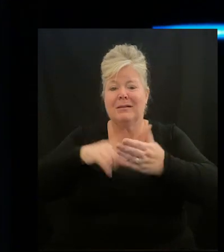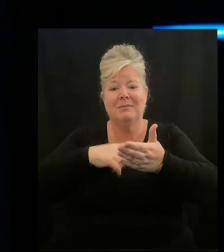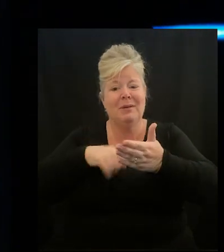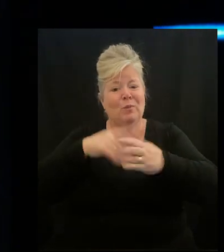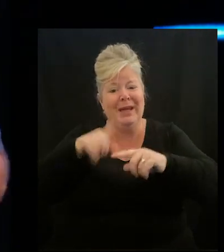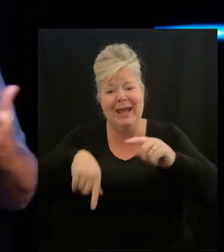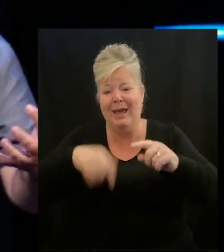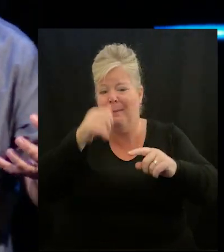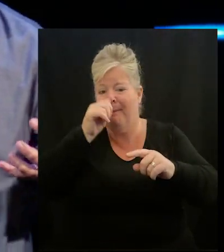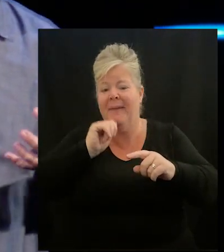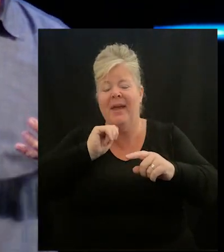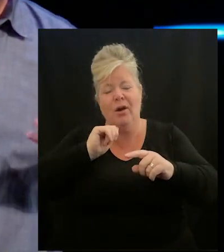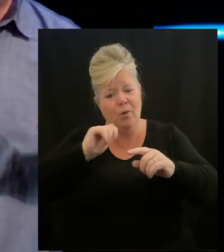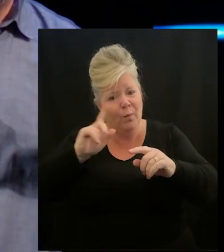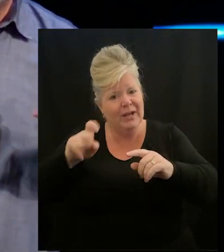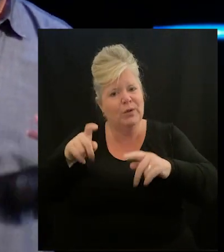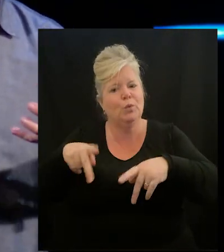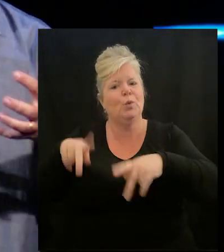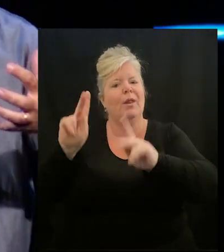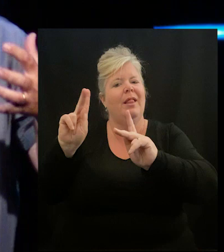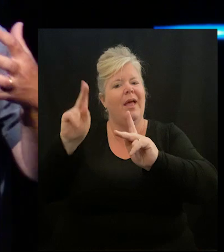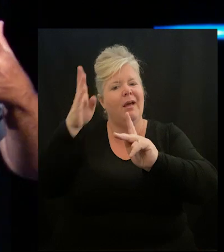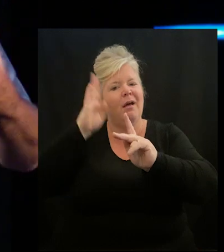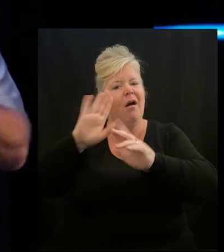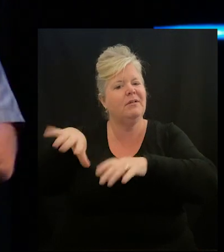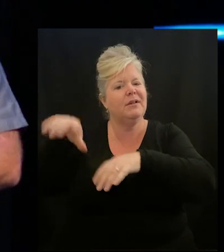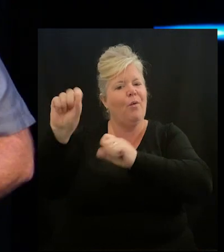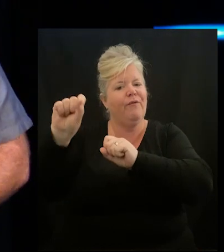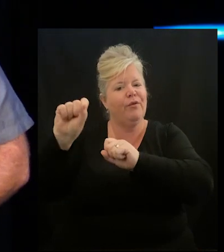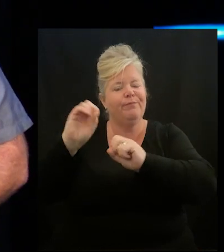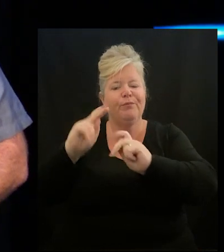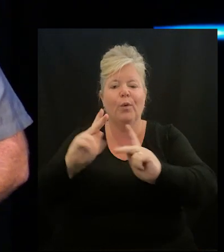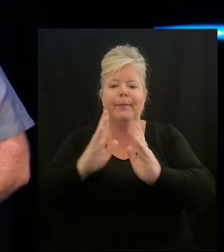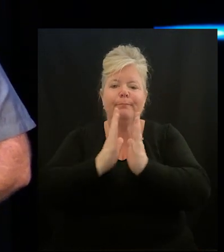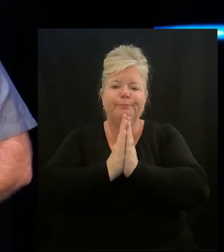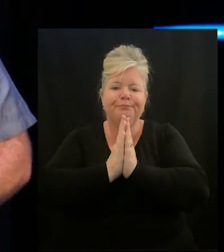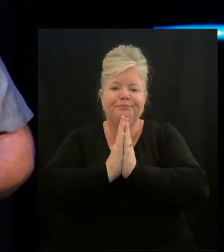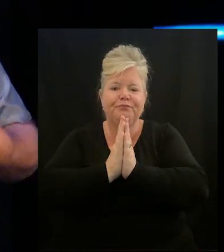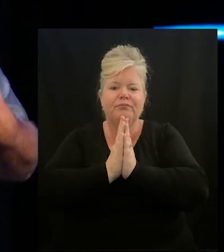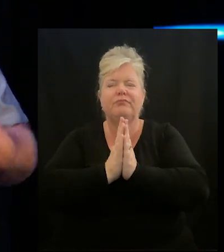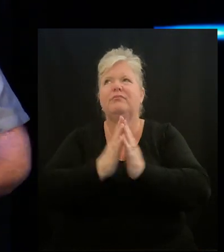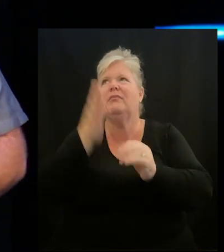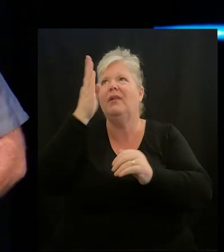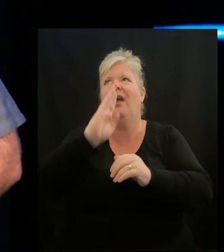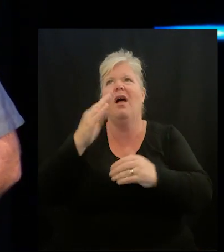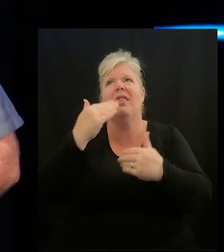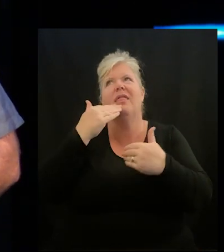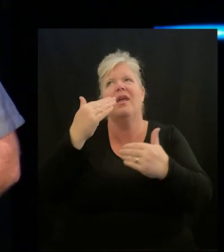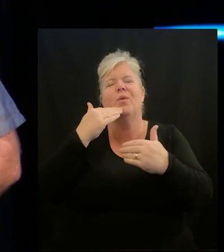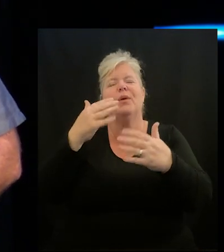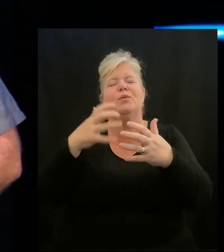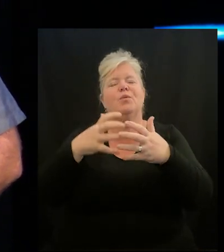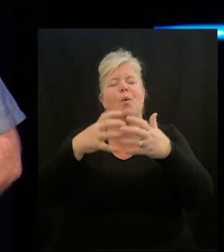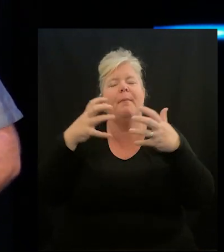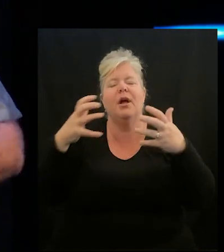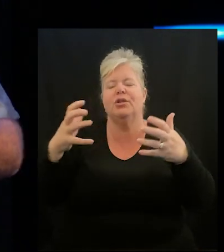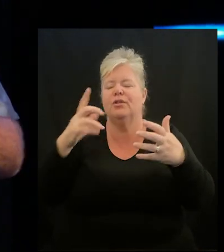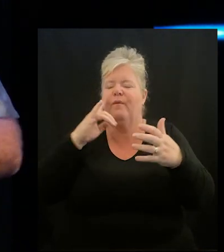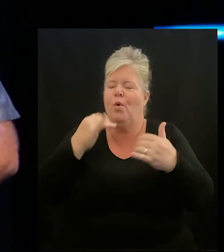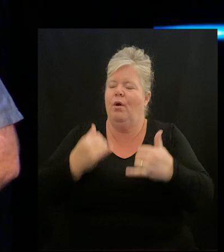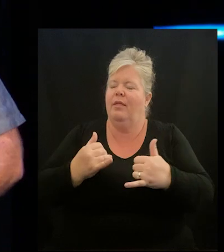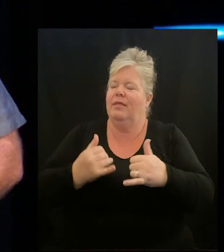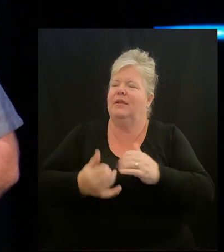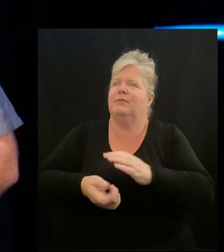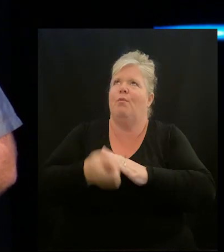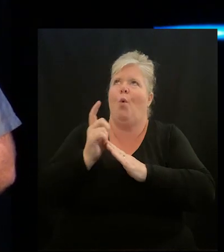unbearable, we let Him bear the load. Let's pray together. God, thank you so much for this